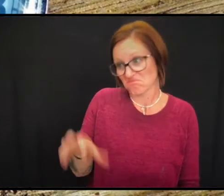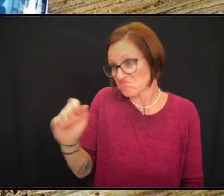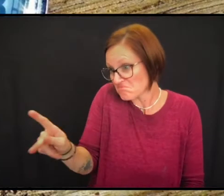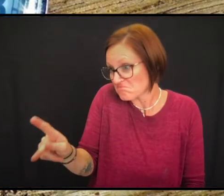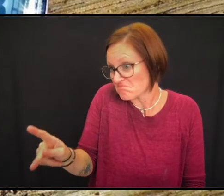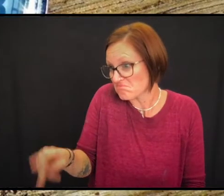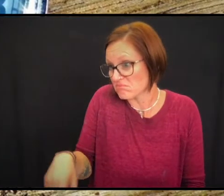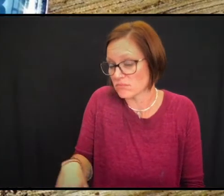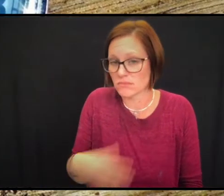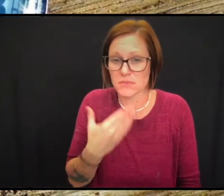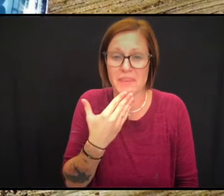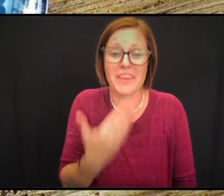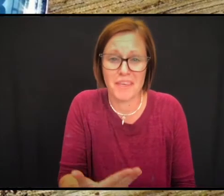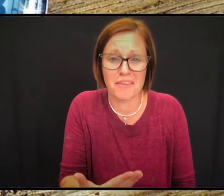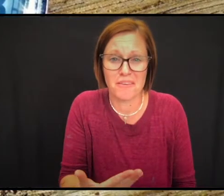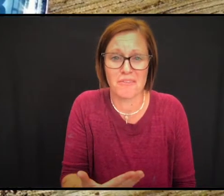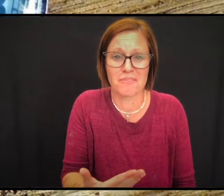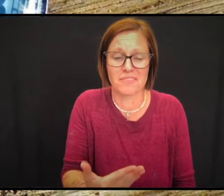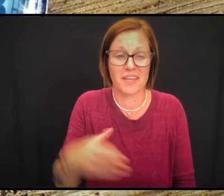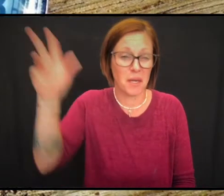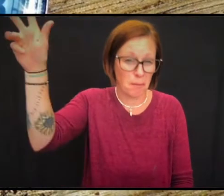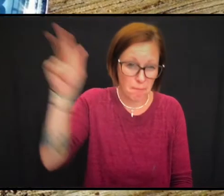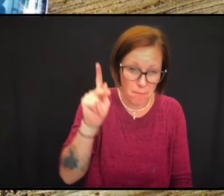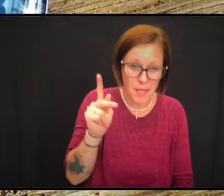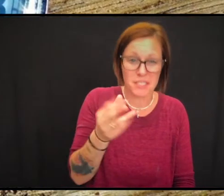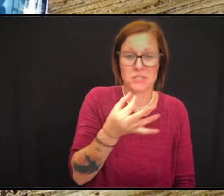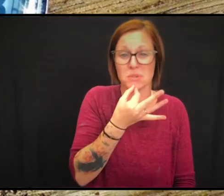Thank you. Come again soon.